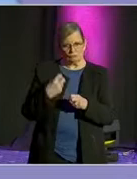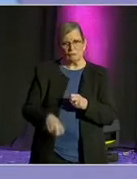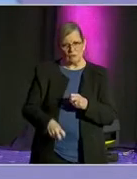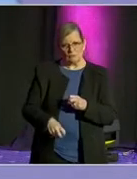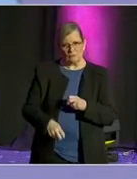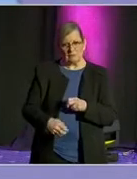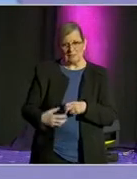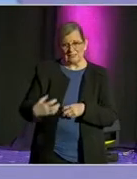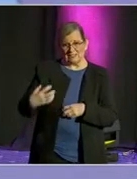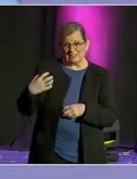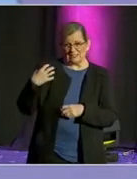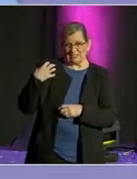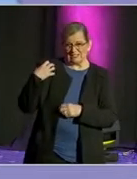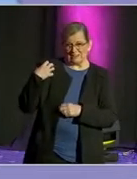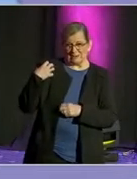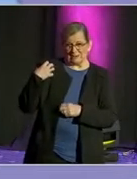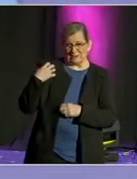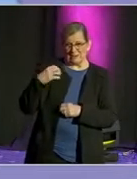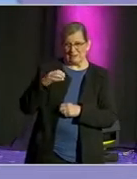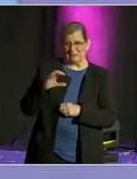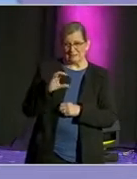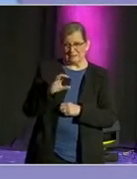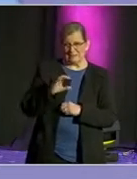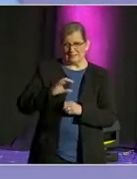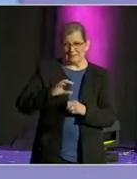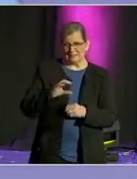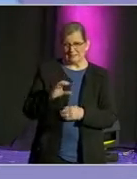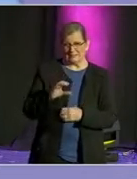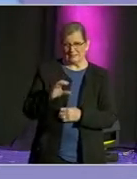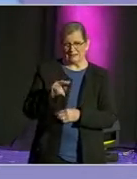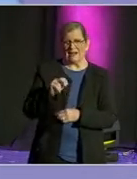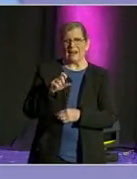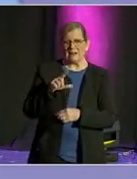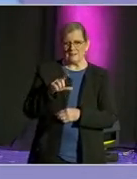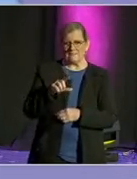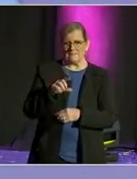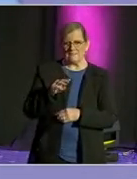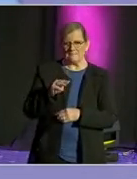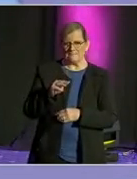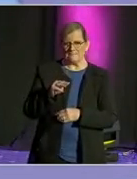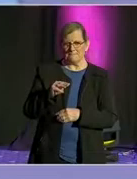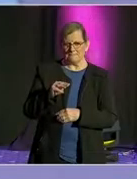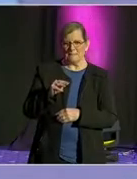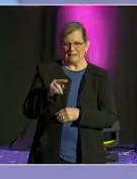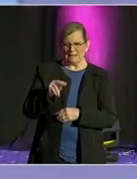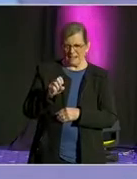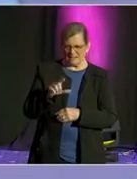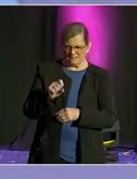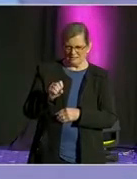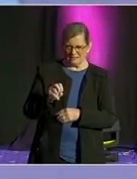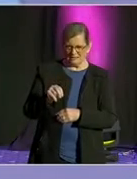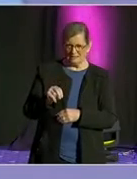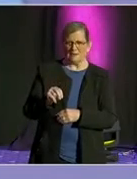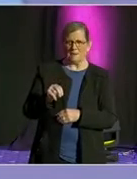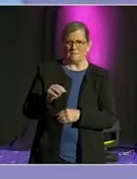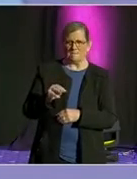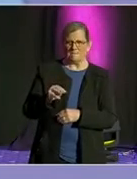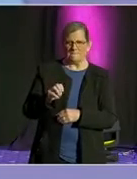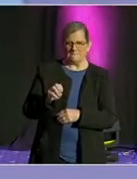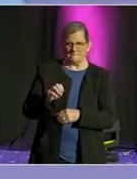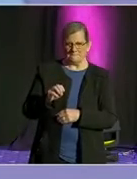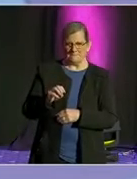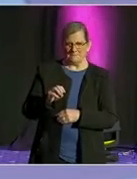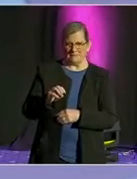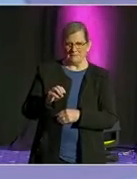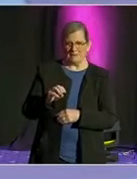City Council members. At this time, it's my great pleasure to welcome you, John Falchecchio, Chief of Staff to the Mayor and Deputy